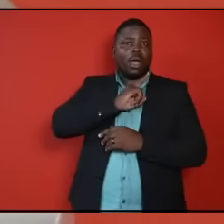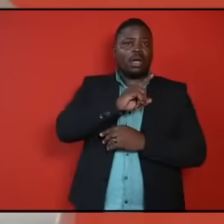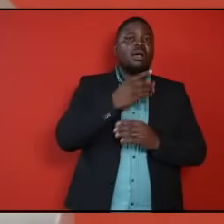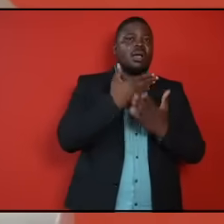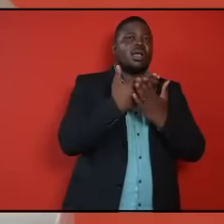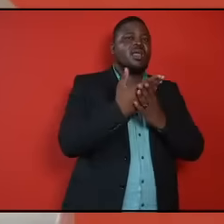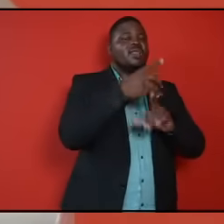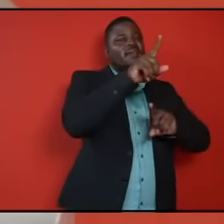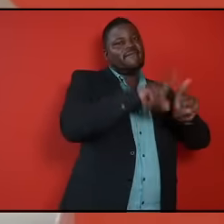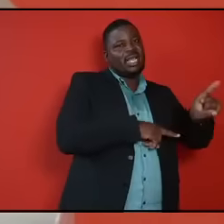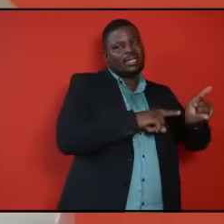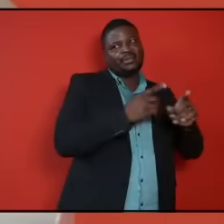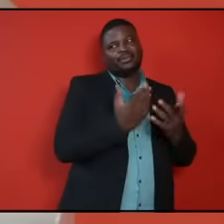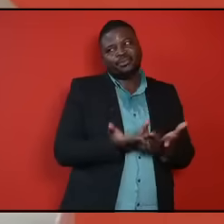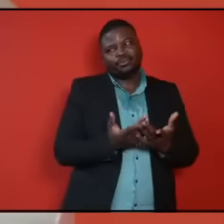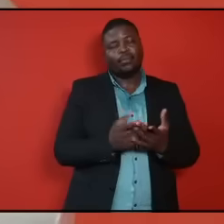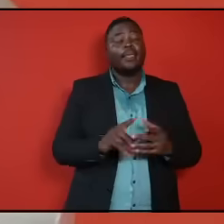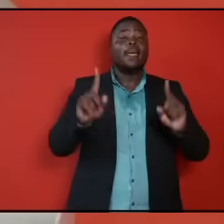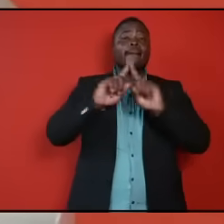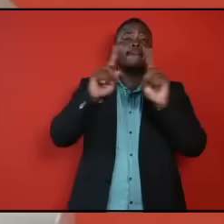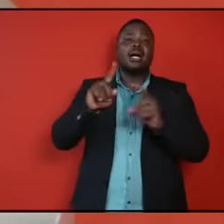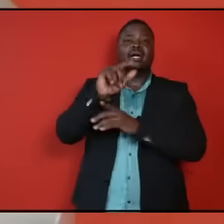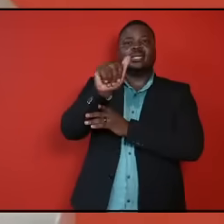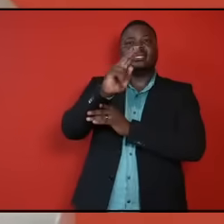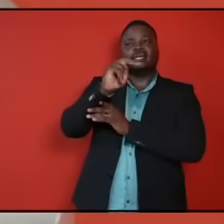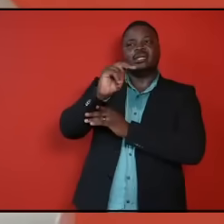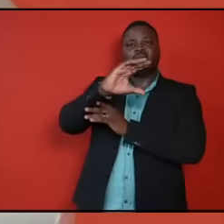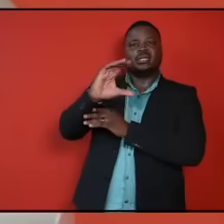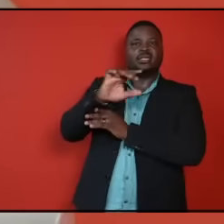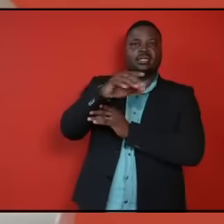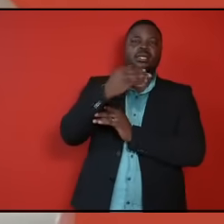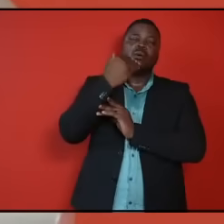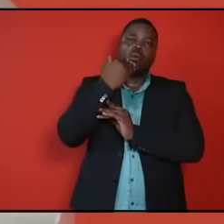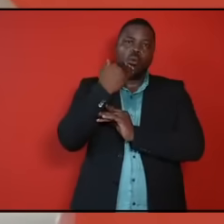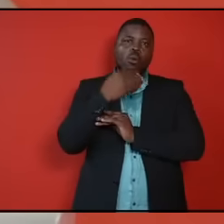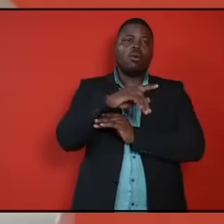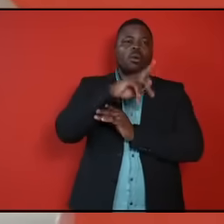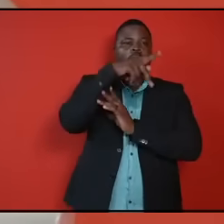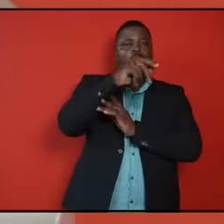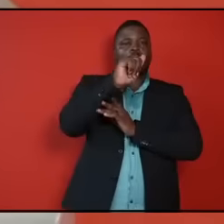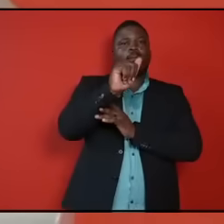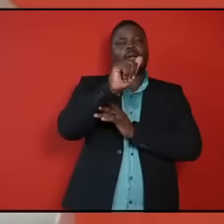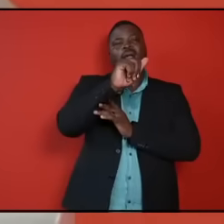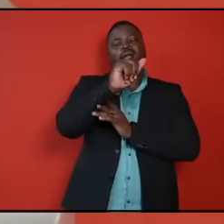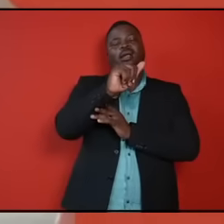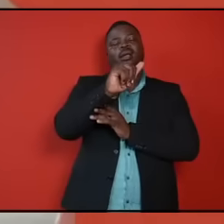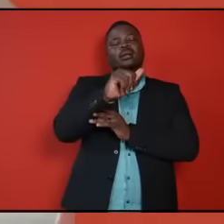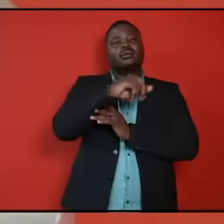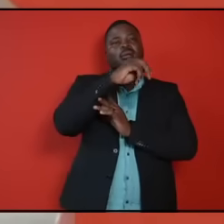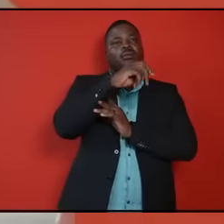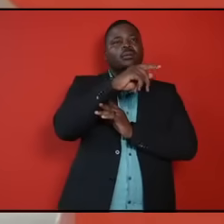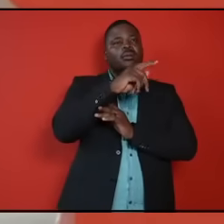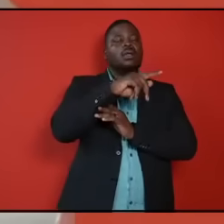government. But the ANC of Panyaza, before disbandment and TK,